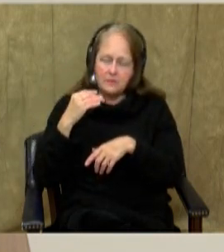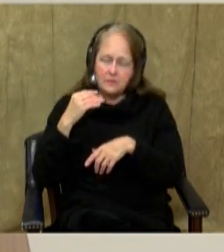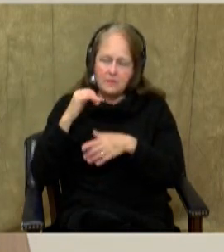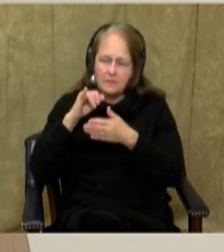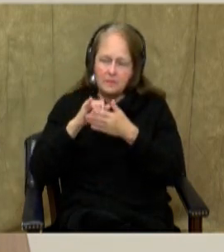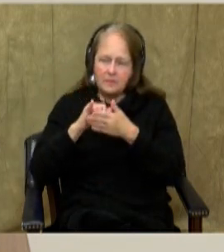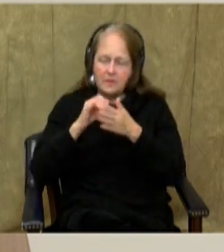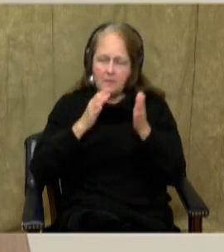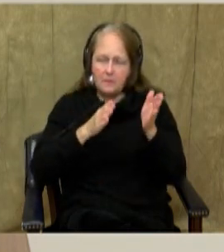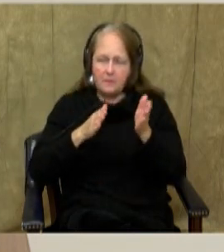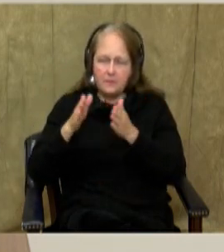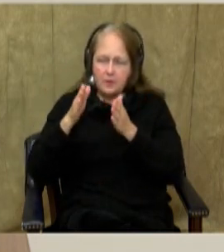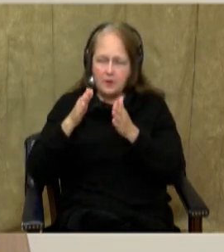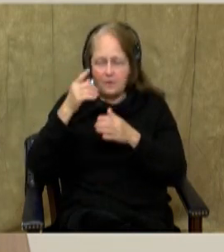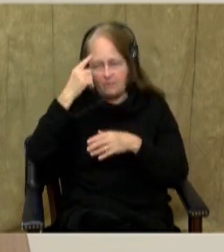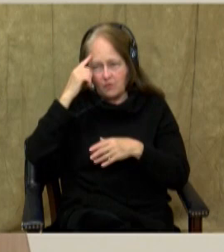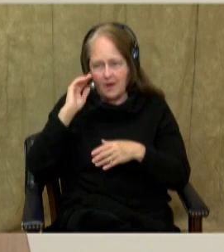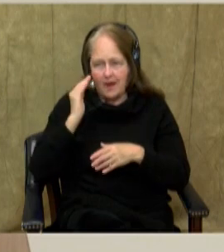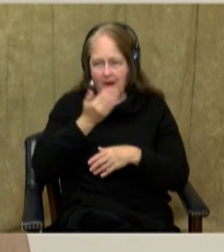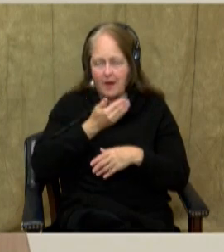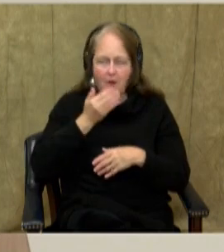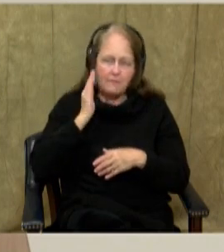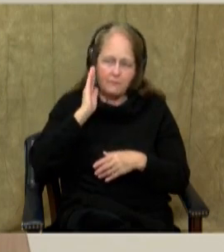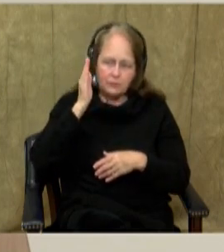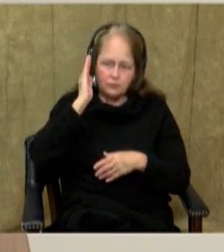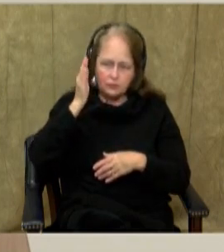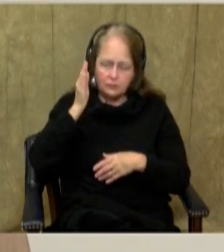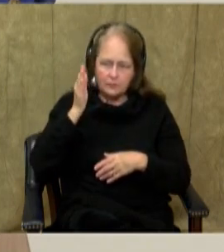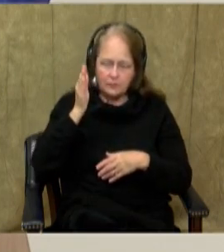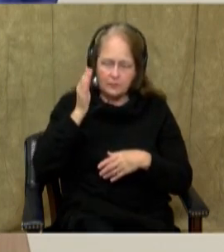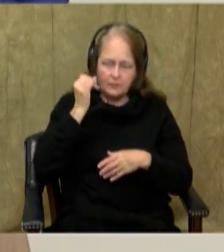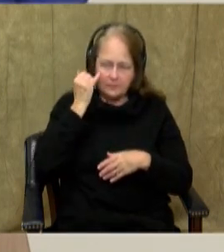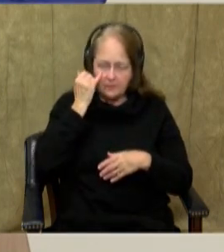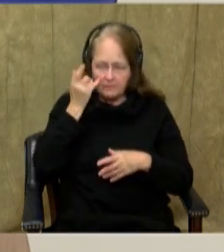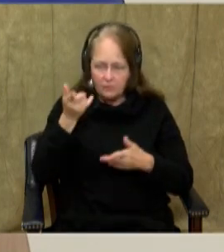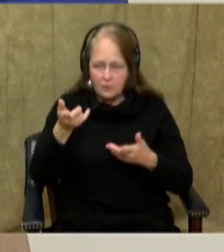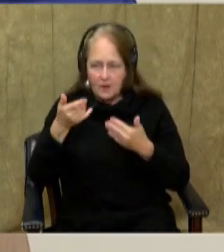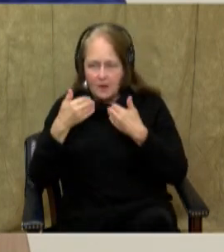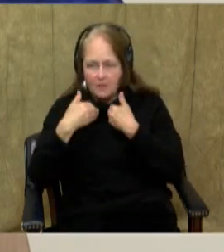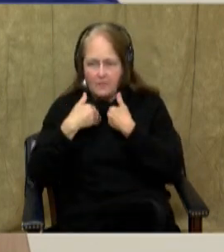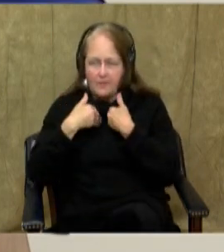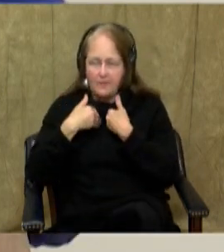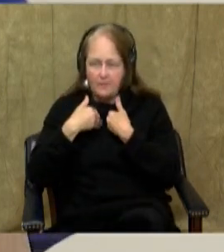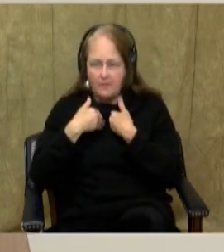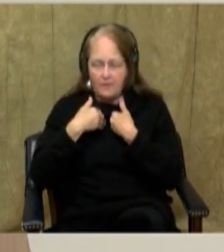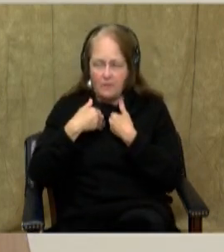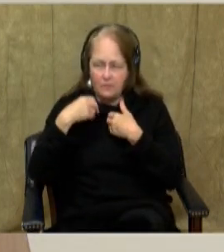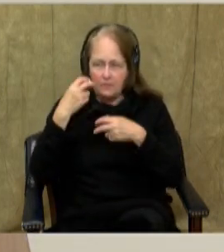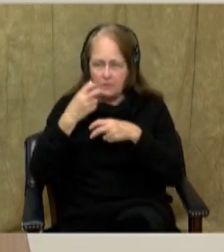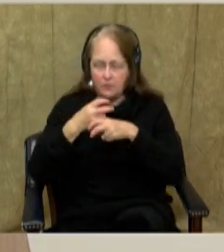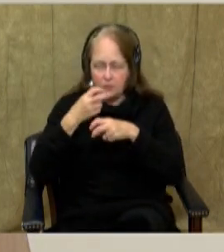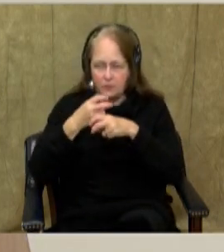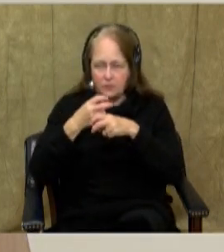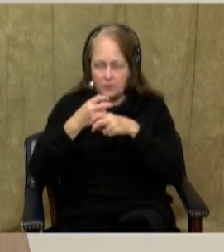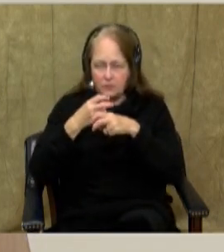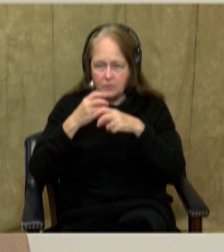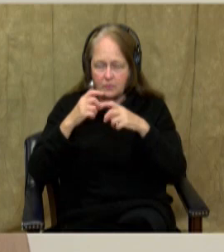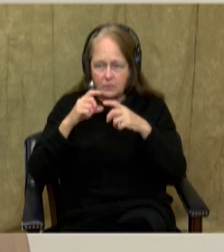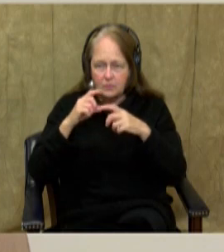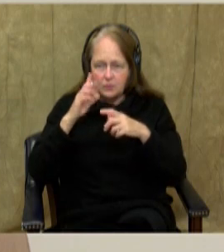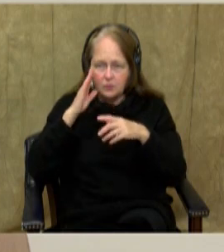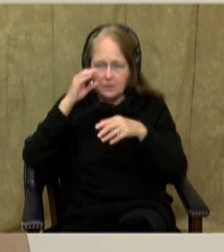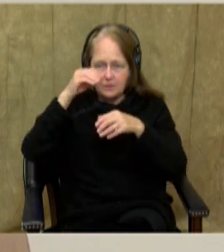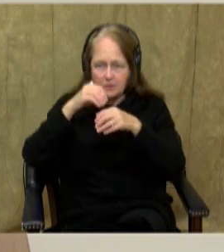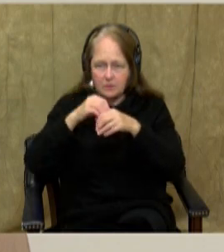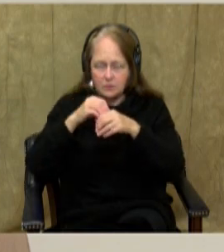to prepare for the future. So let's go ahead and get into it. If you have this hard copy packet, we are